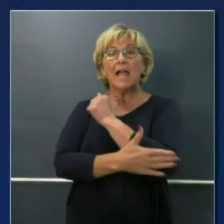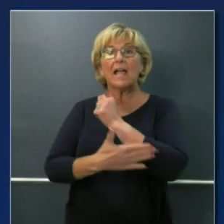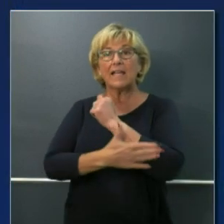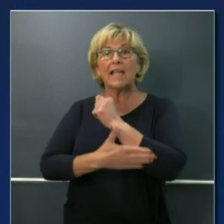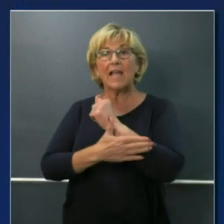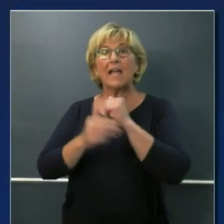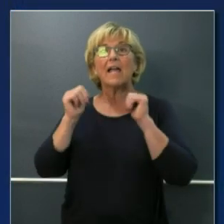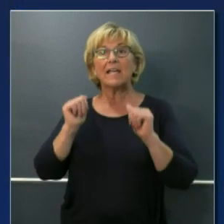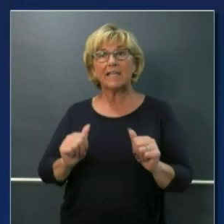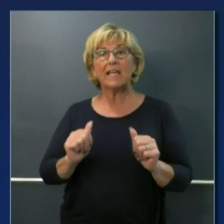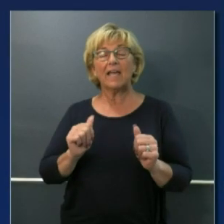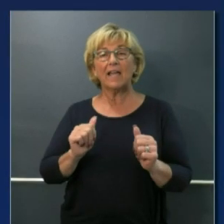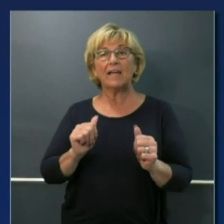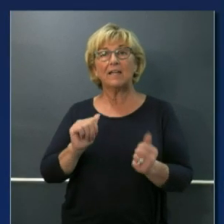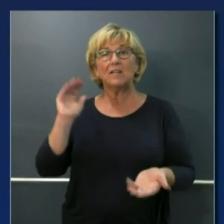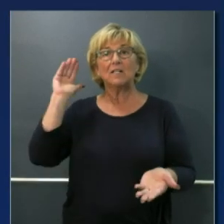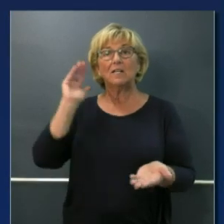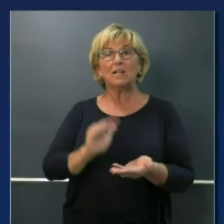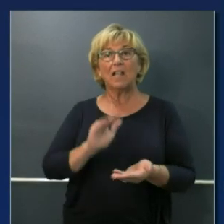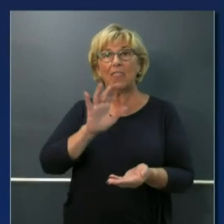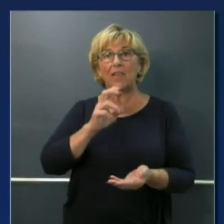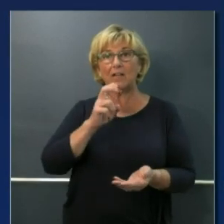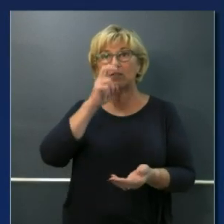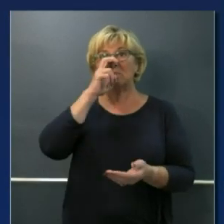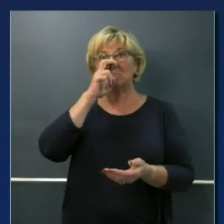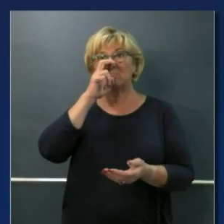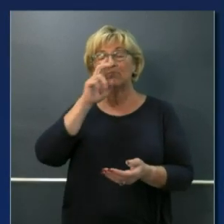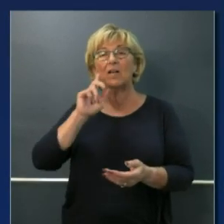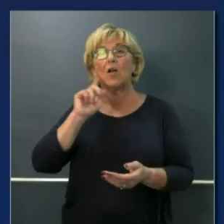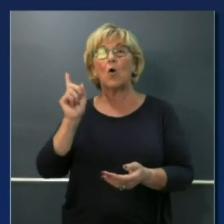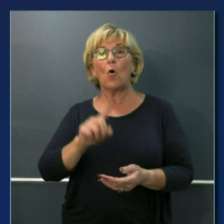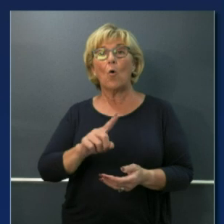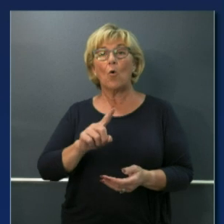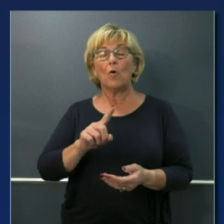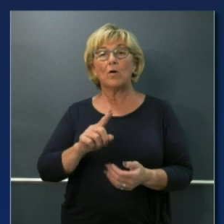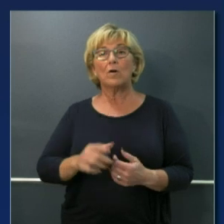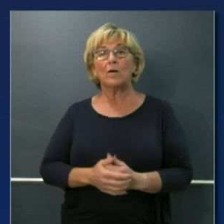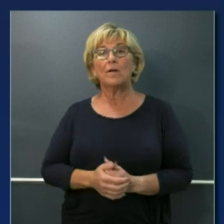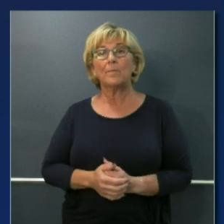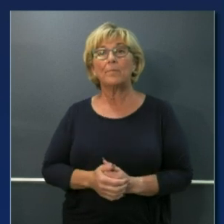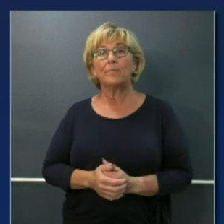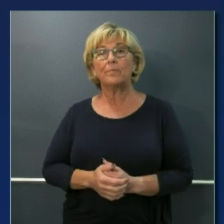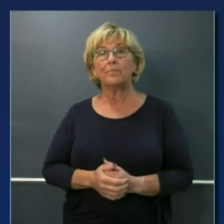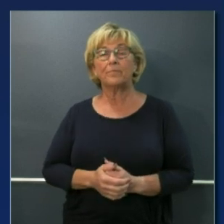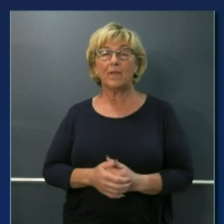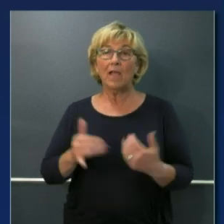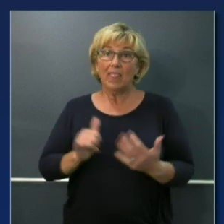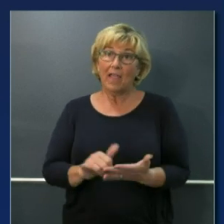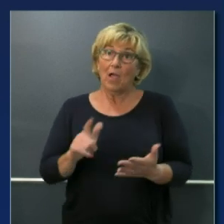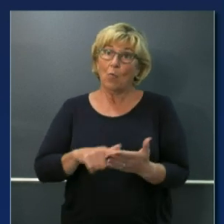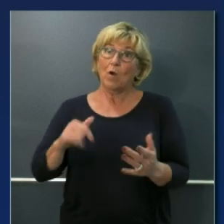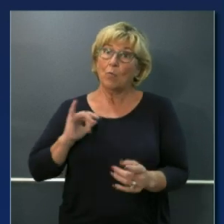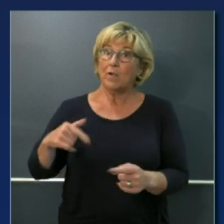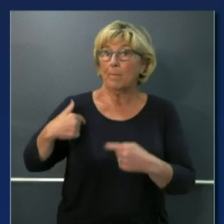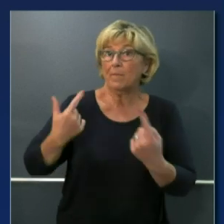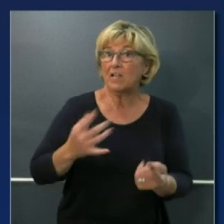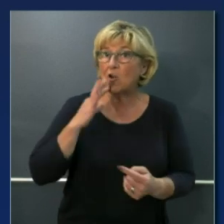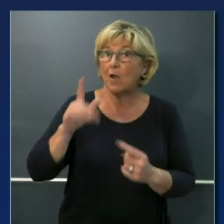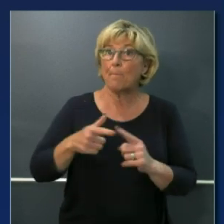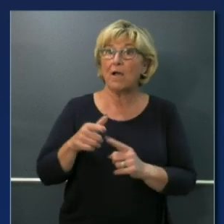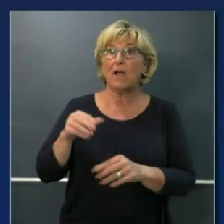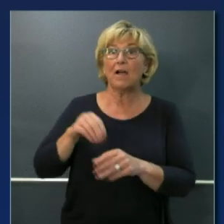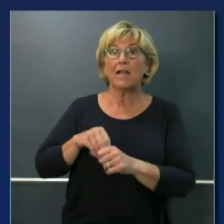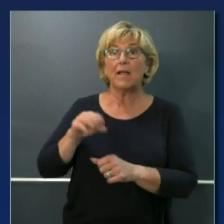choose to relax stricter local orders at their own pace. That's very much about what we've been talking about in the Bay